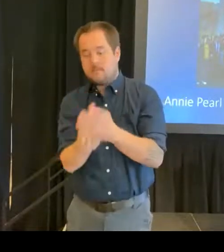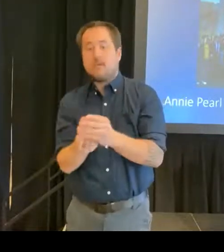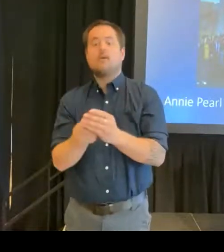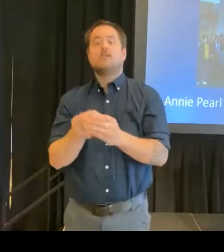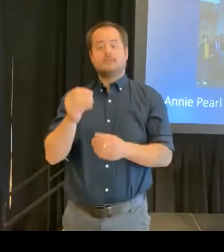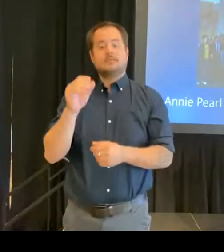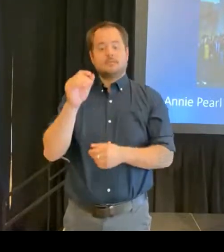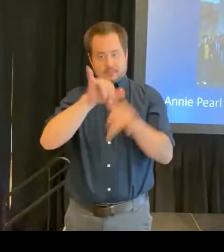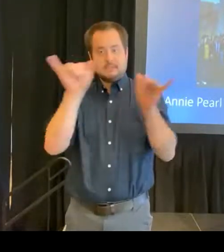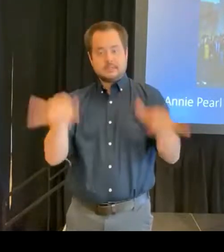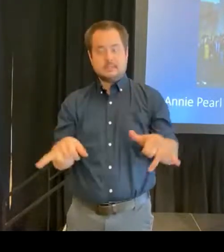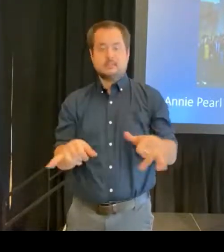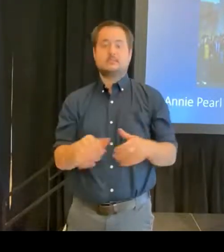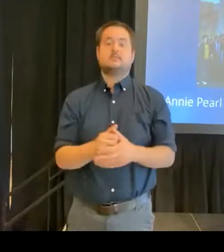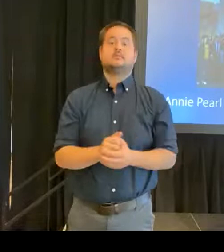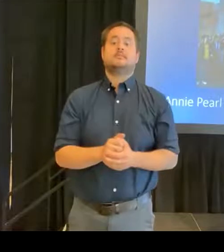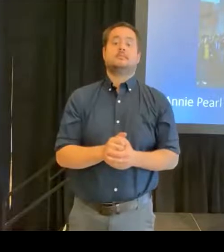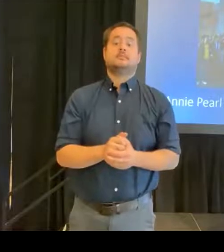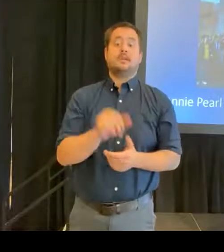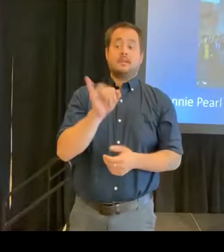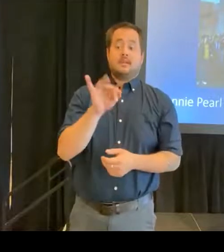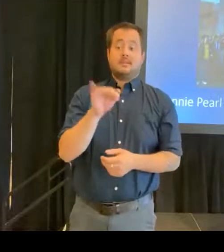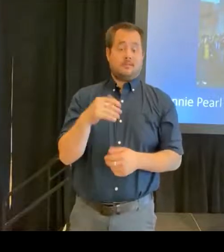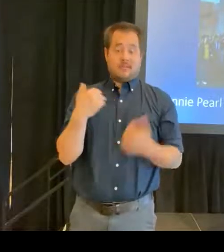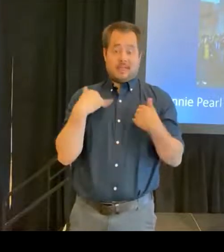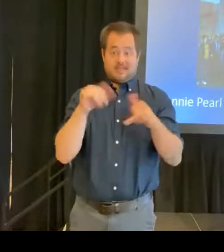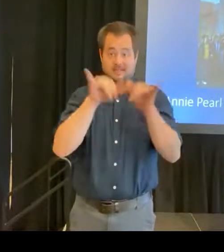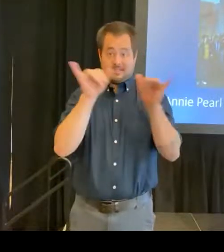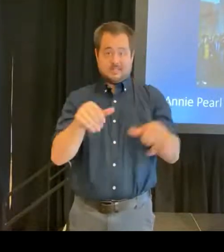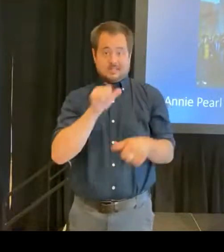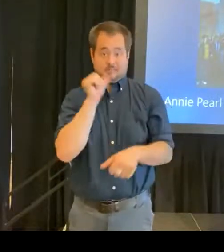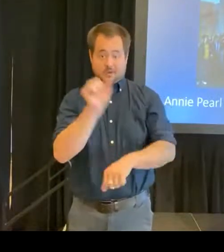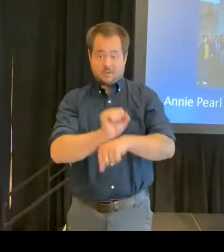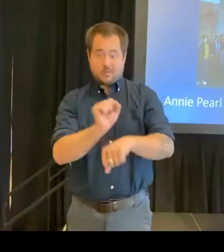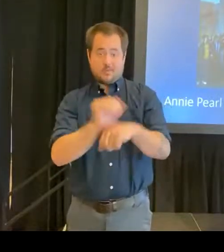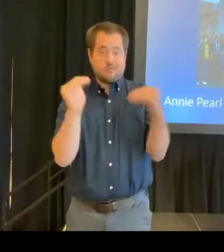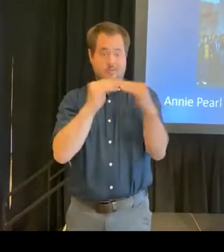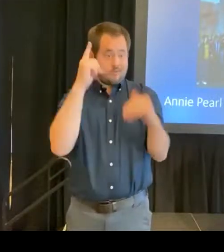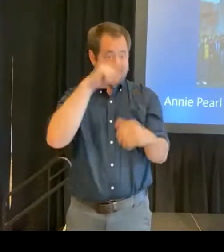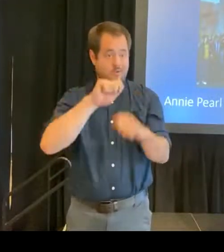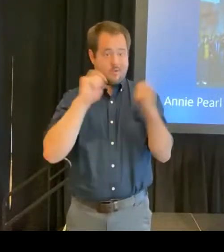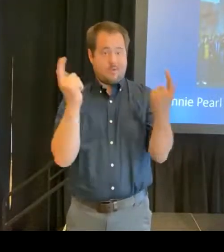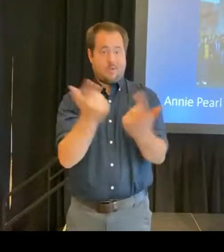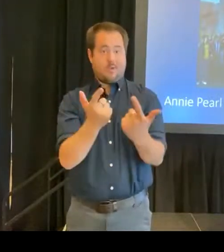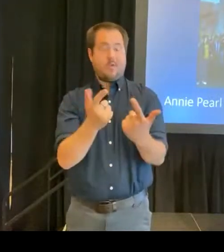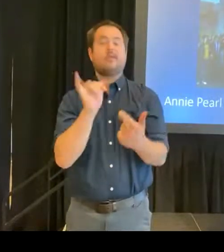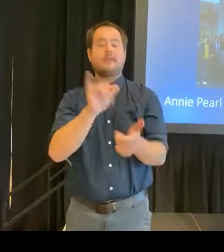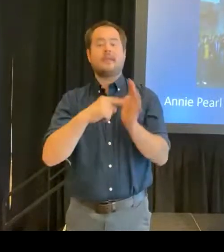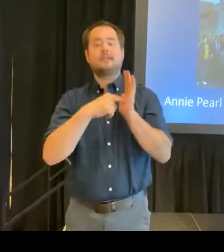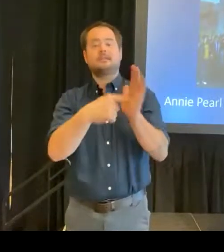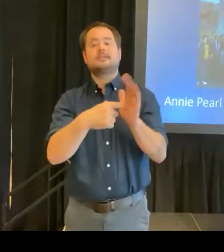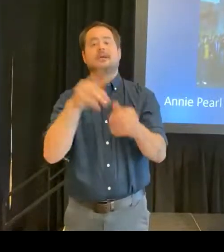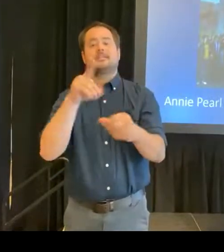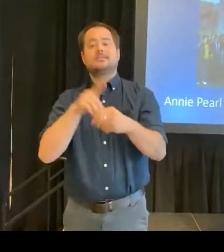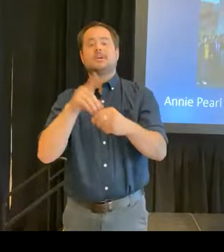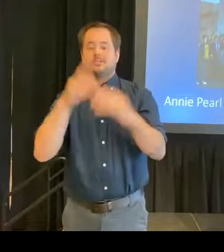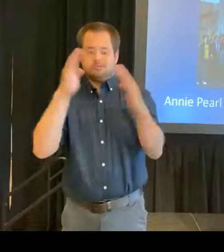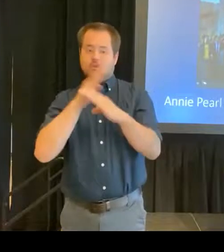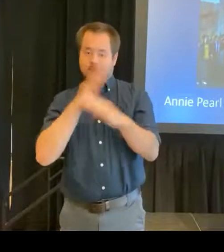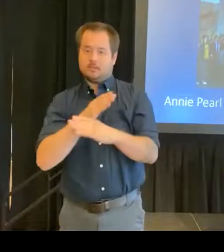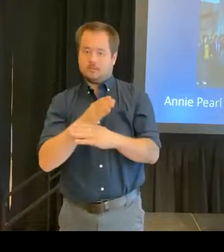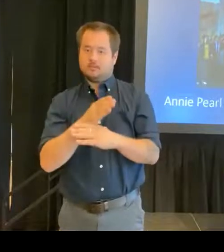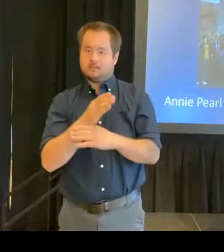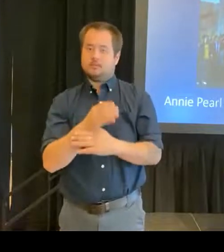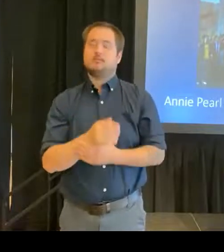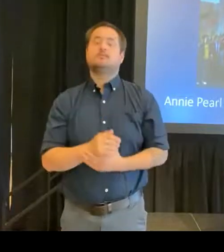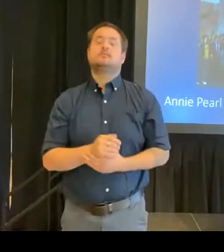in a direction where the system doesn't work equally for people, that's usually the sign that our democracy is in trouble. And what that